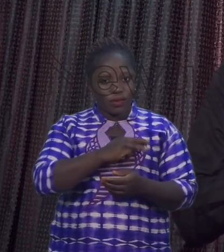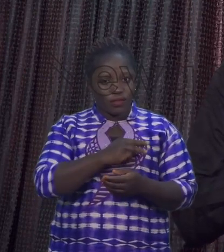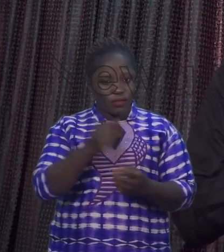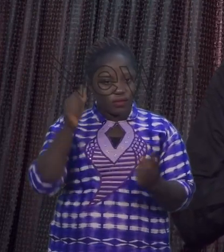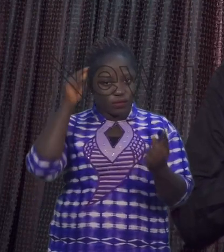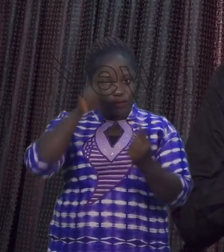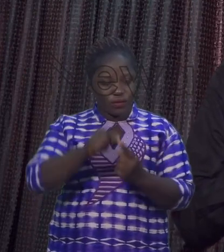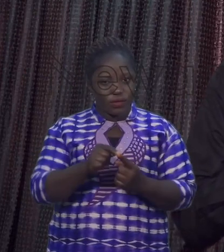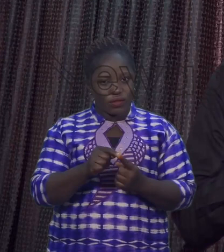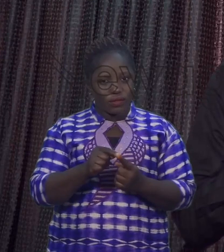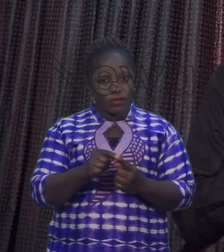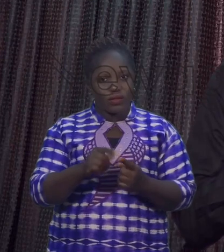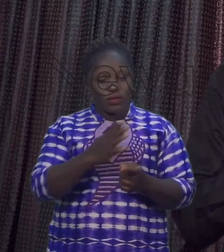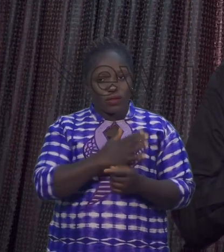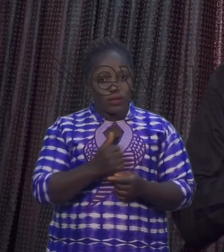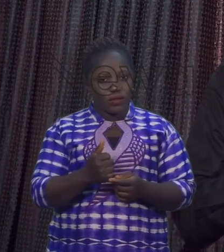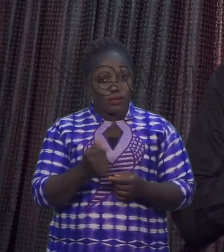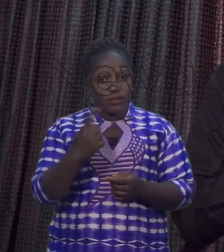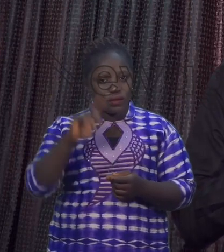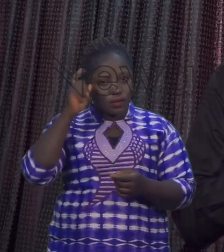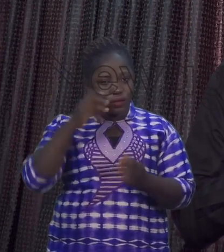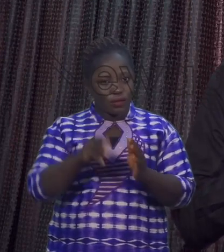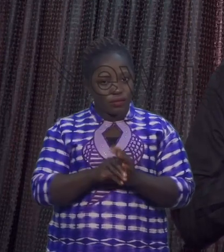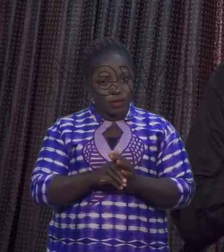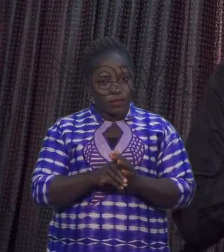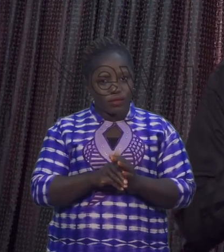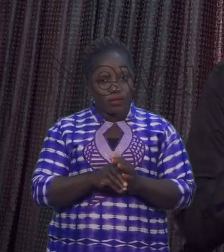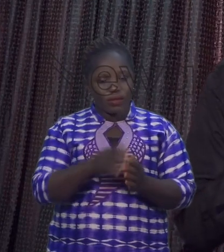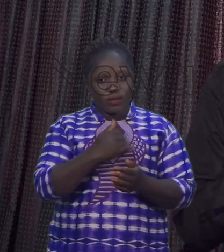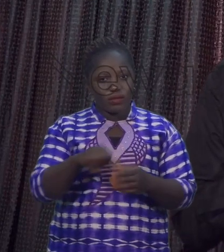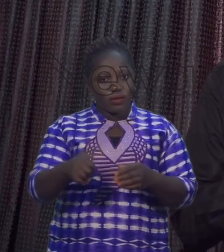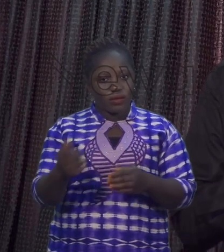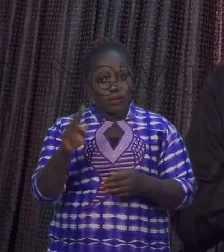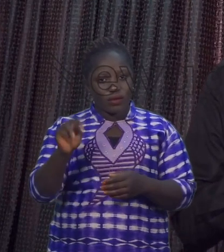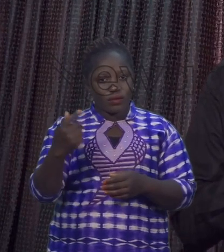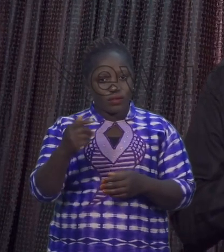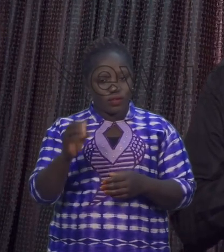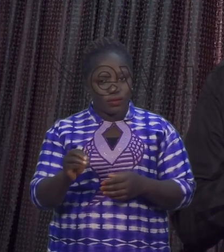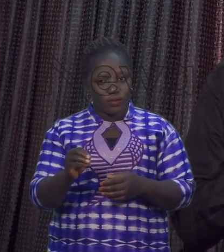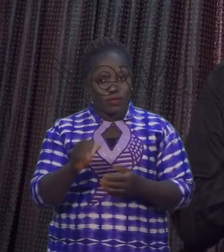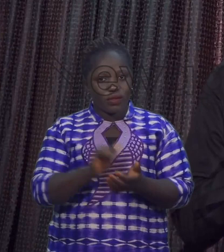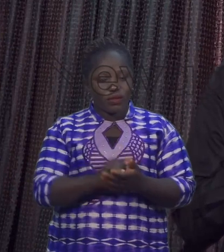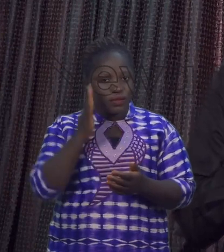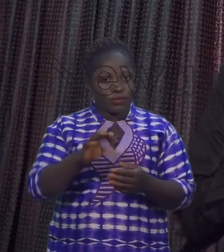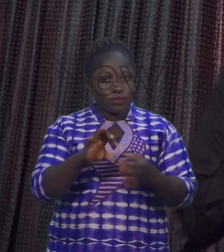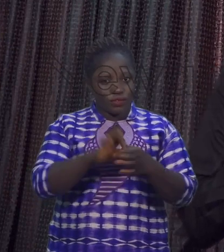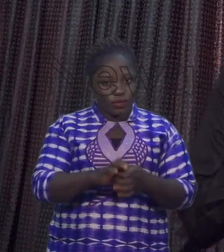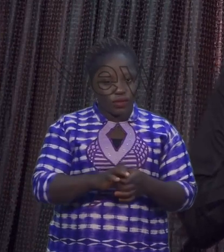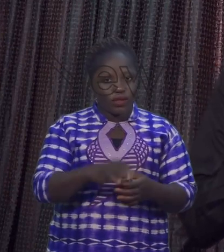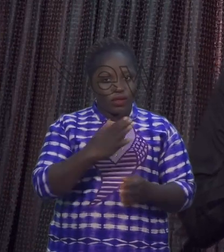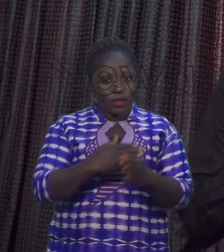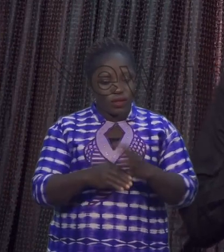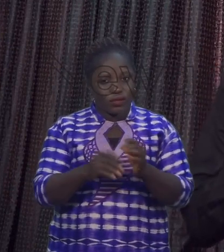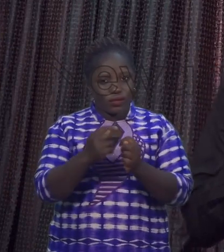ministry's mandate, we realize that government cannot do it alone, hence the need for collaboration